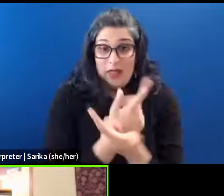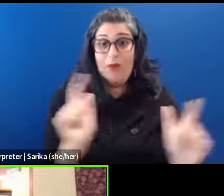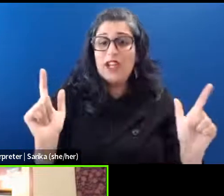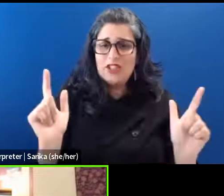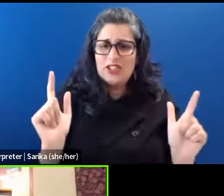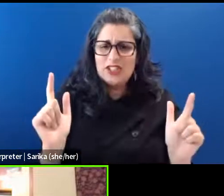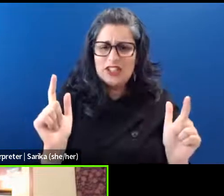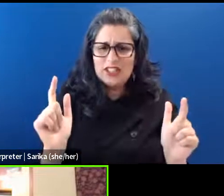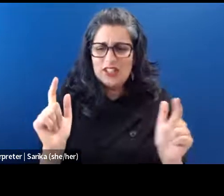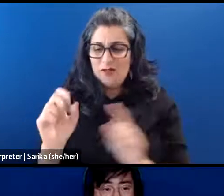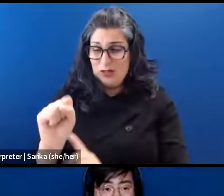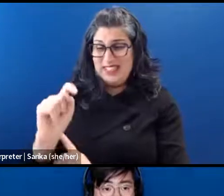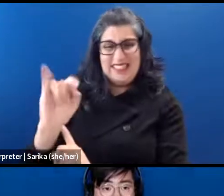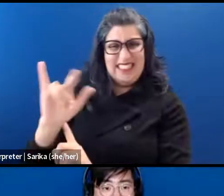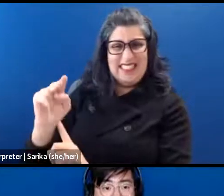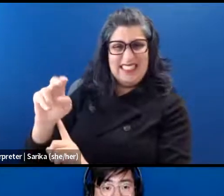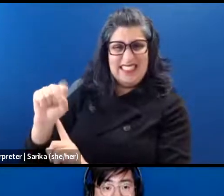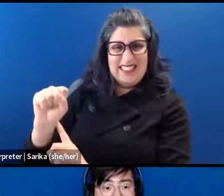liberation?